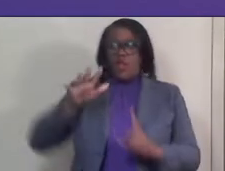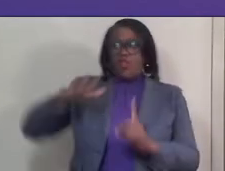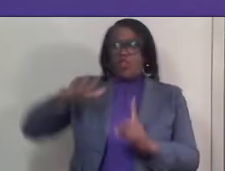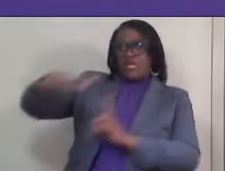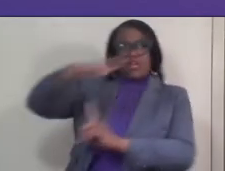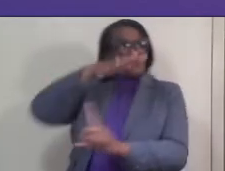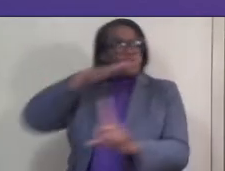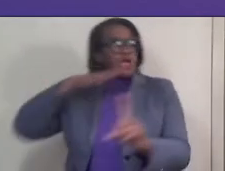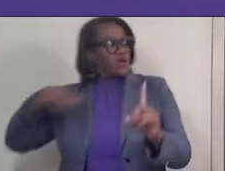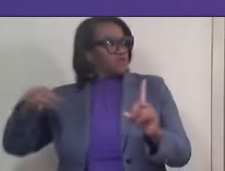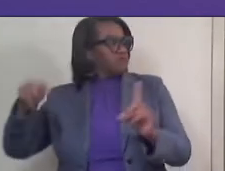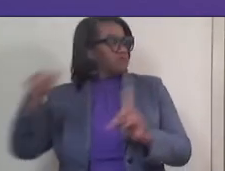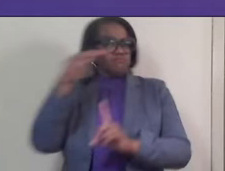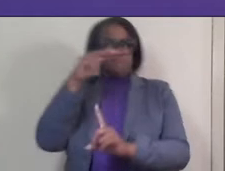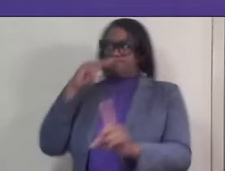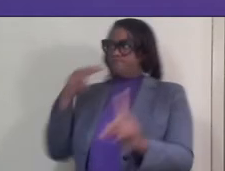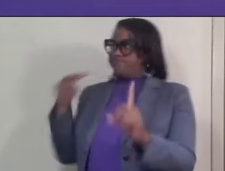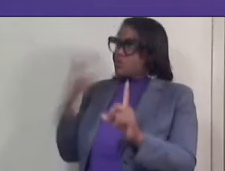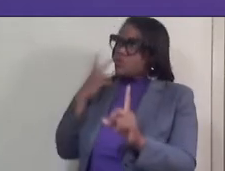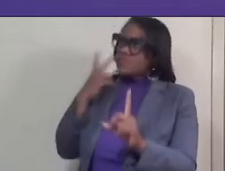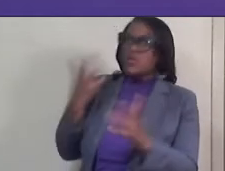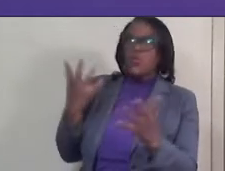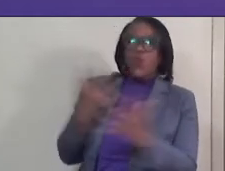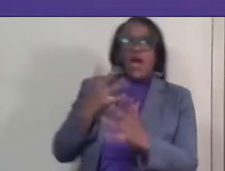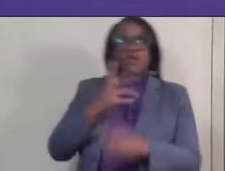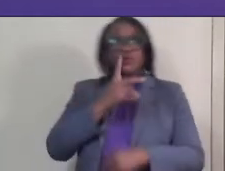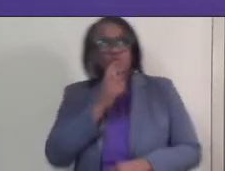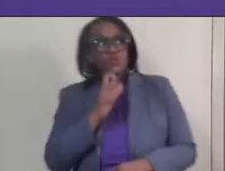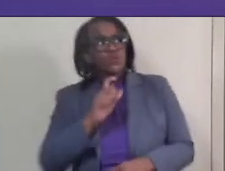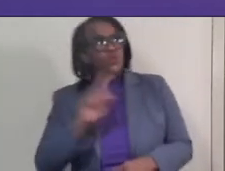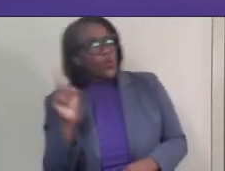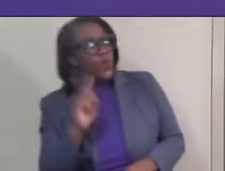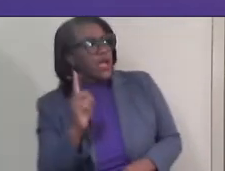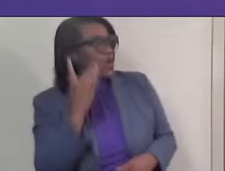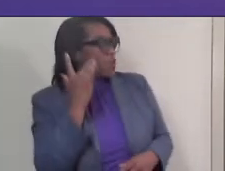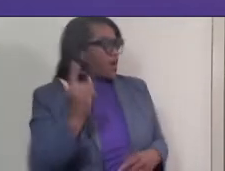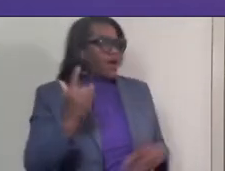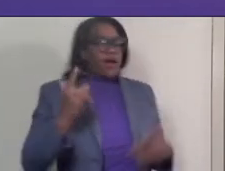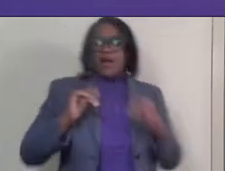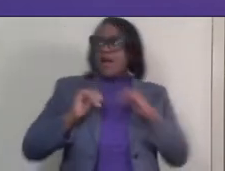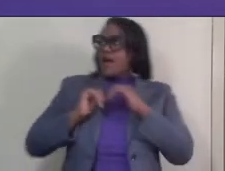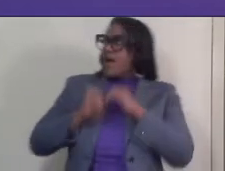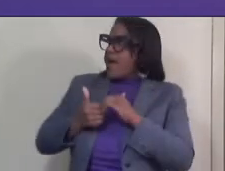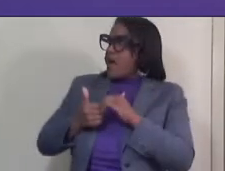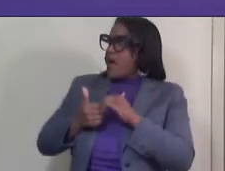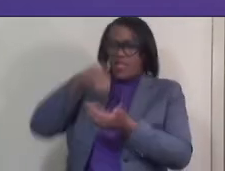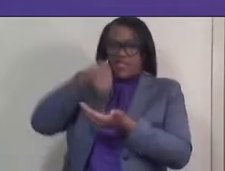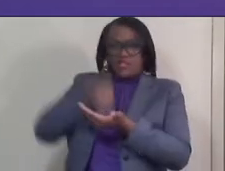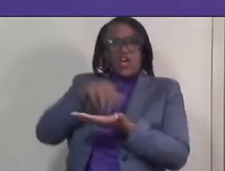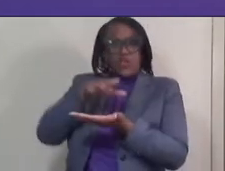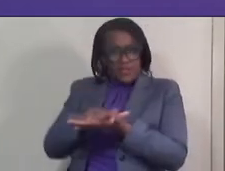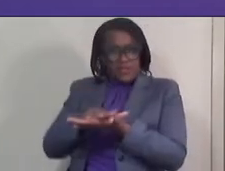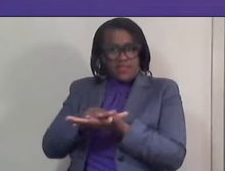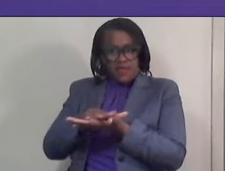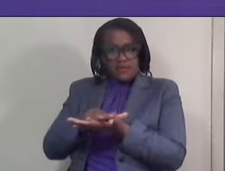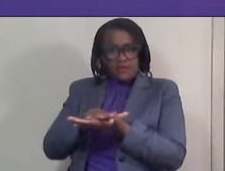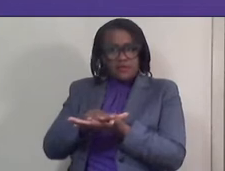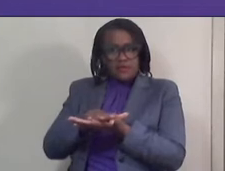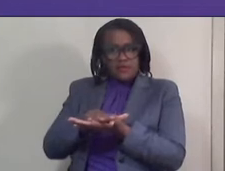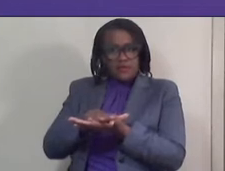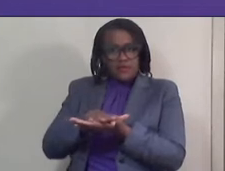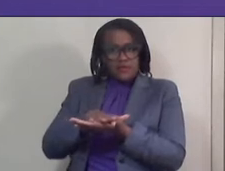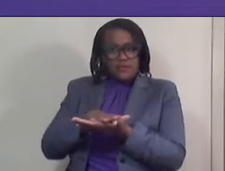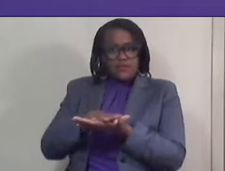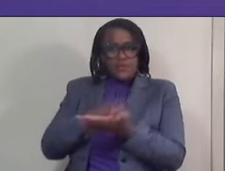to see what, who, where, why, and how, and documenting it.